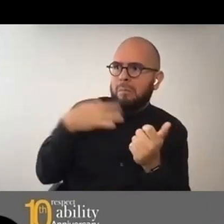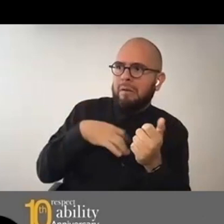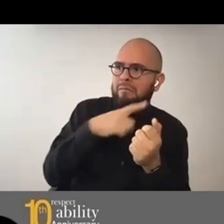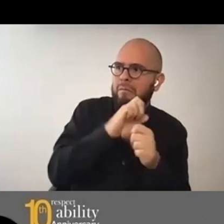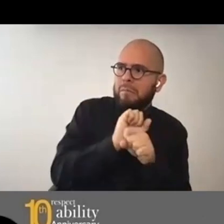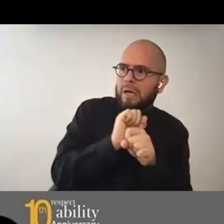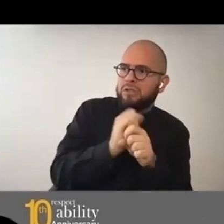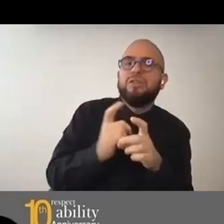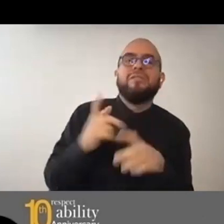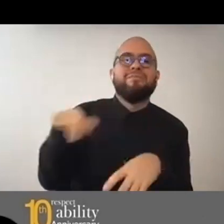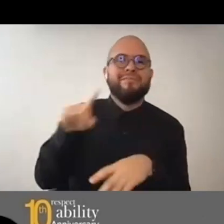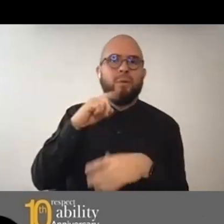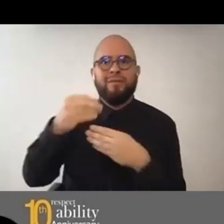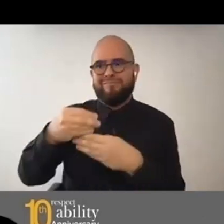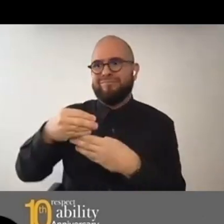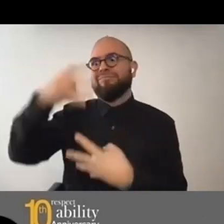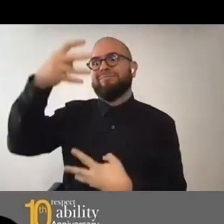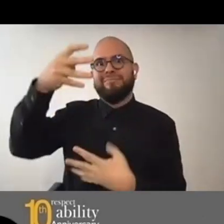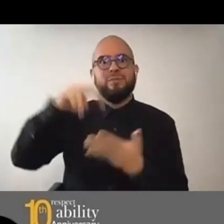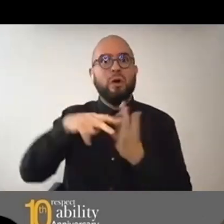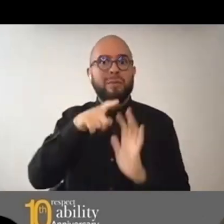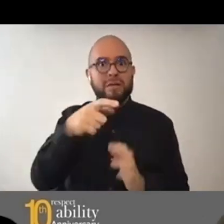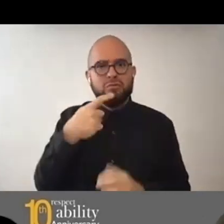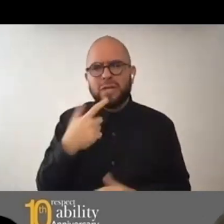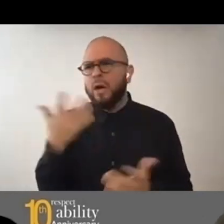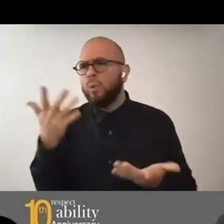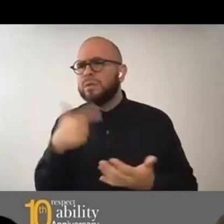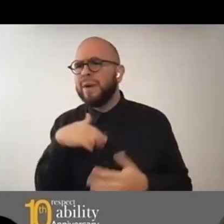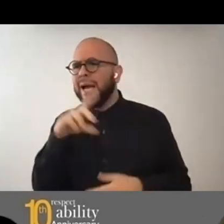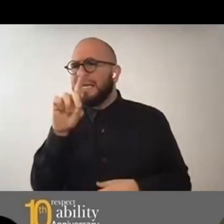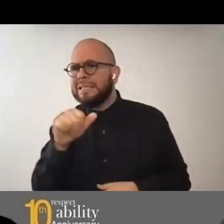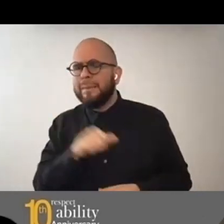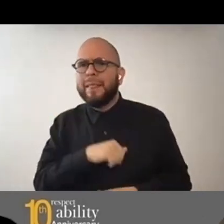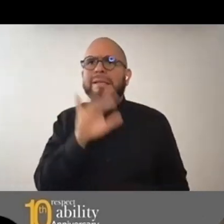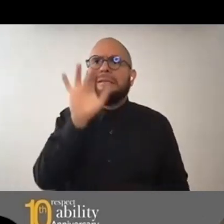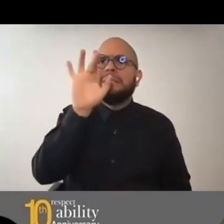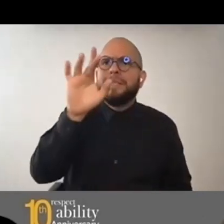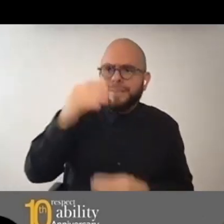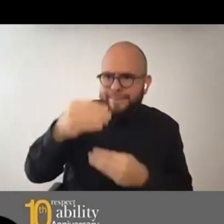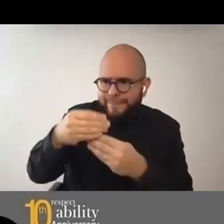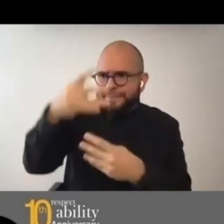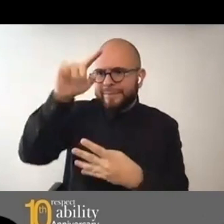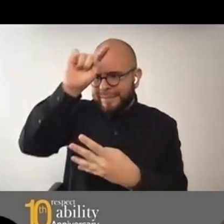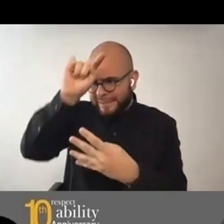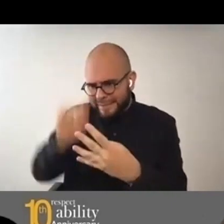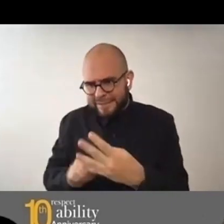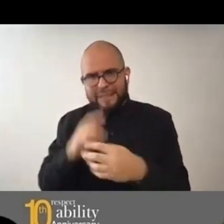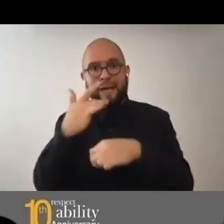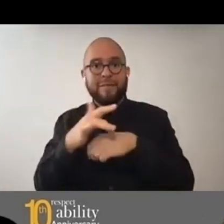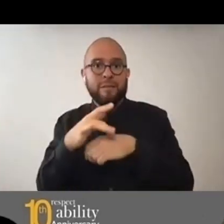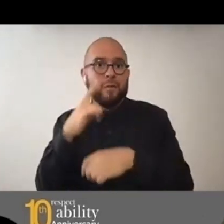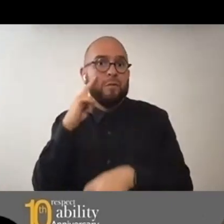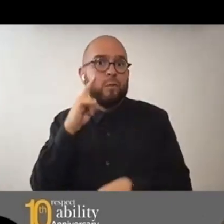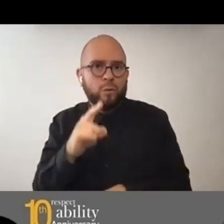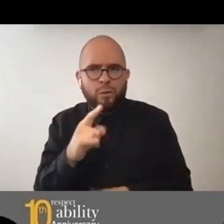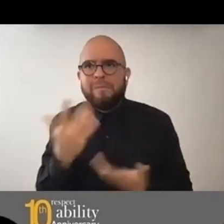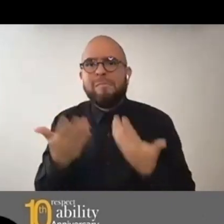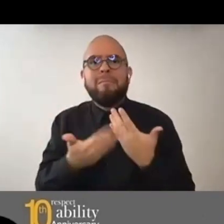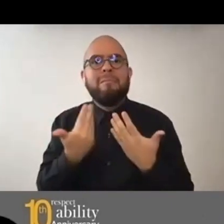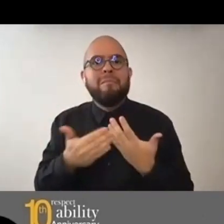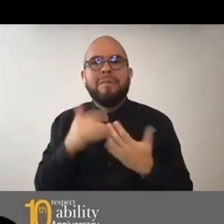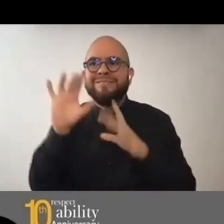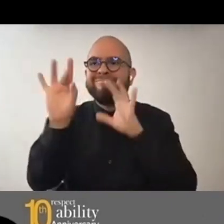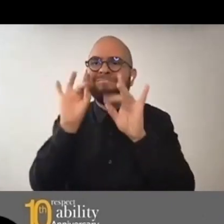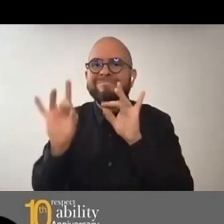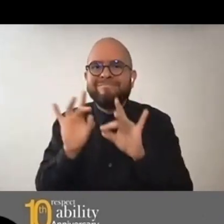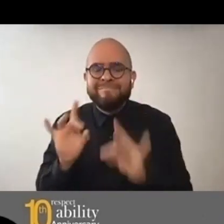there are accommodations listed by disability, by task. So it's really helpful. The important thing I would want to say with this, though, is to don't feel